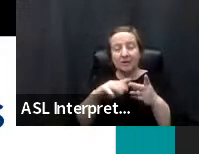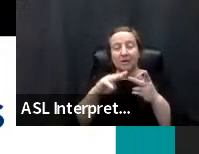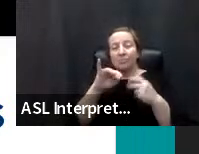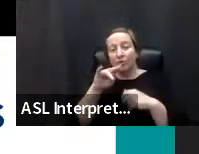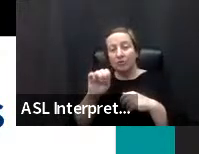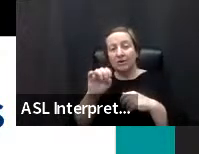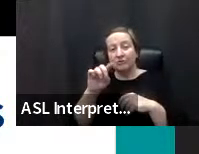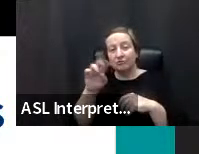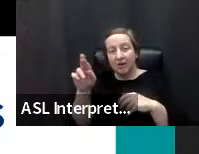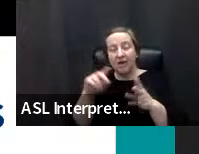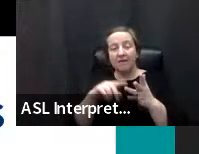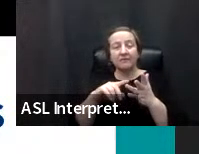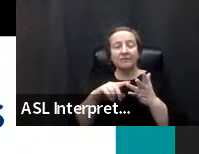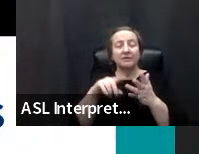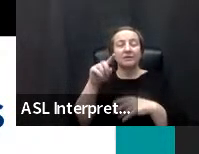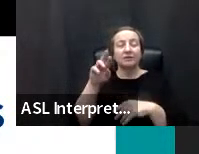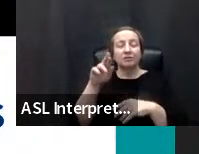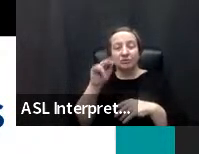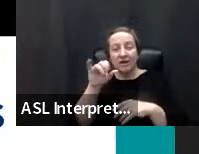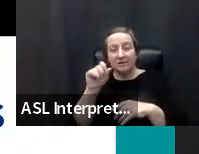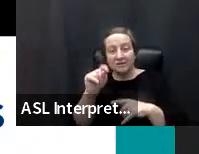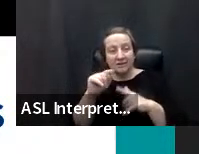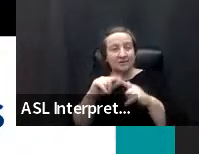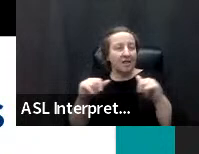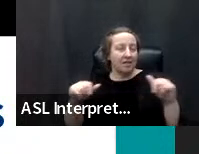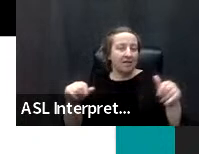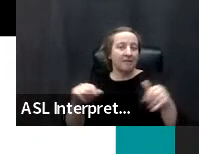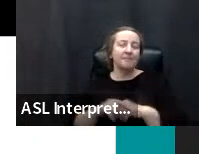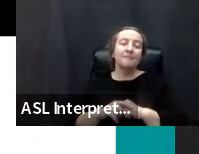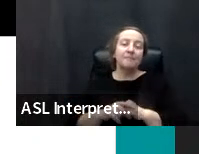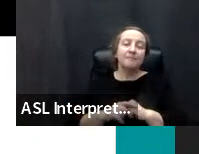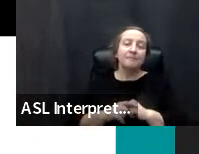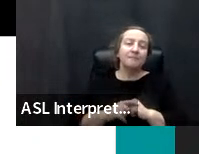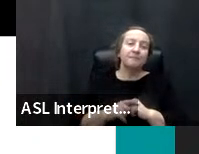and transit. So keep going.